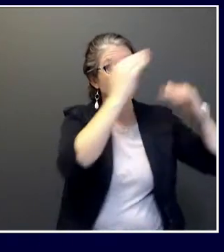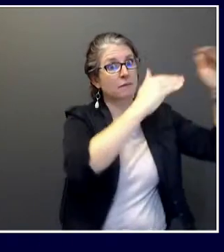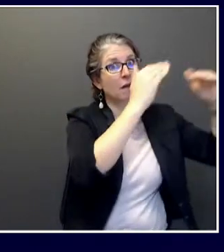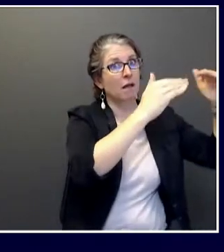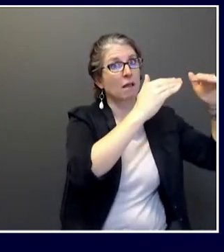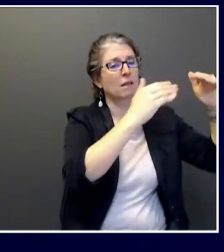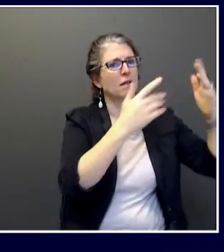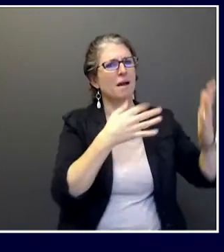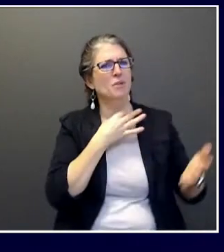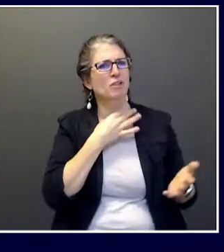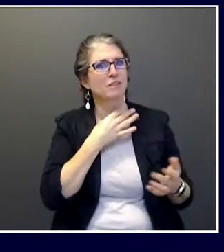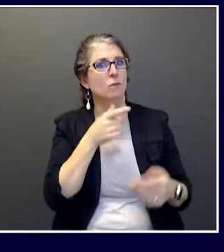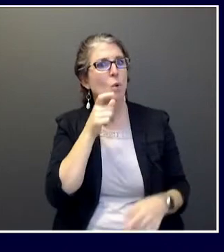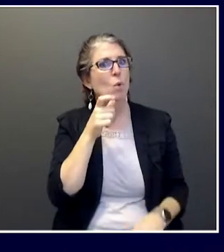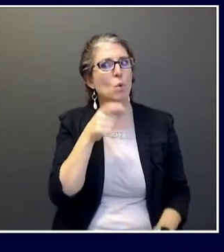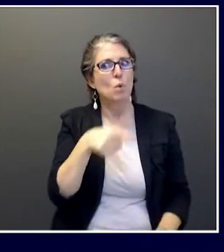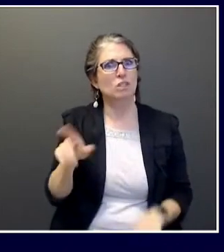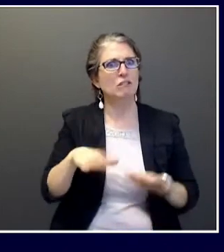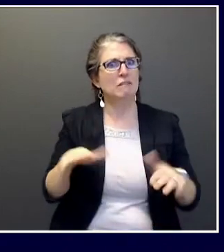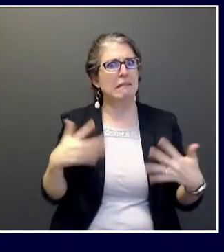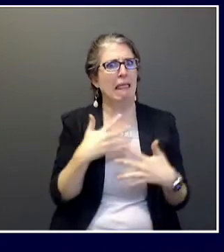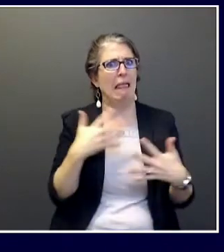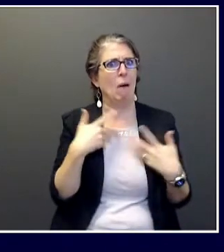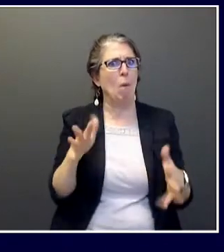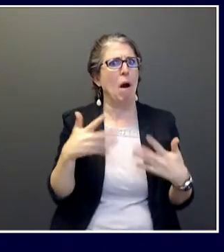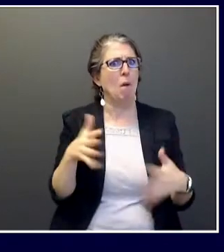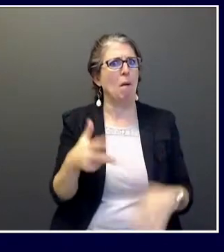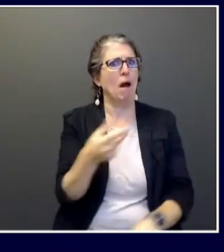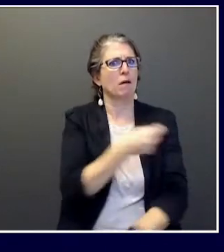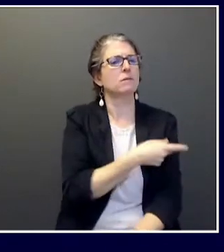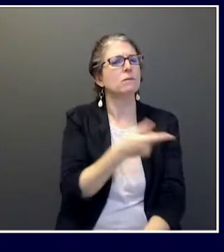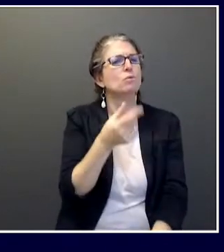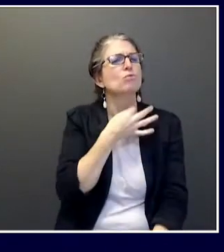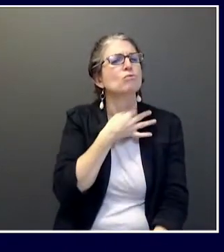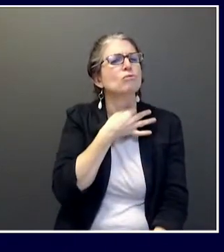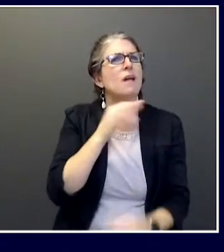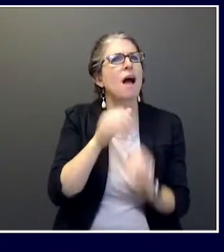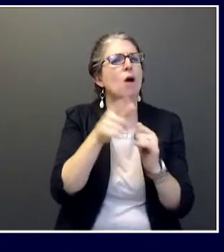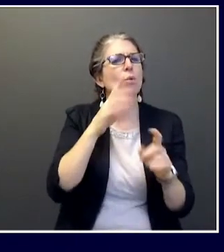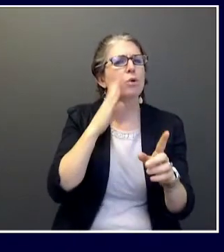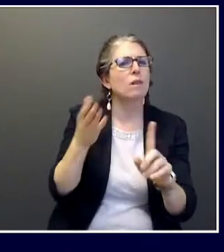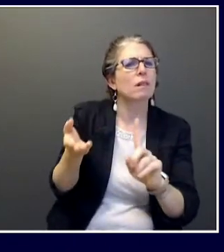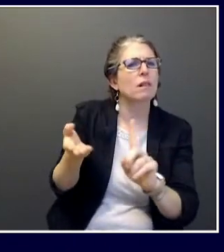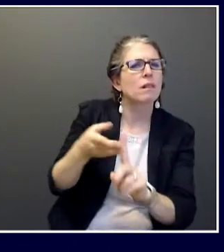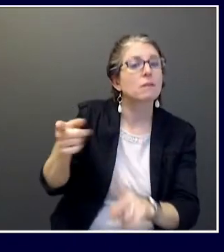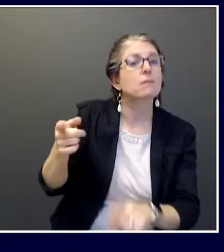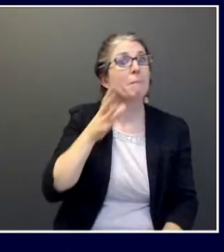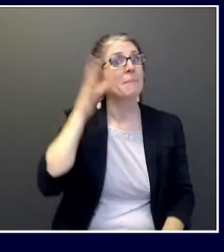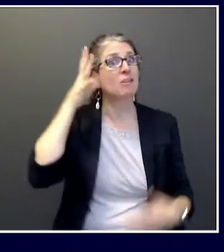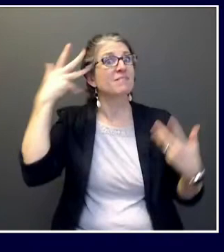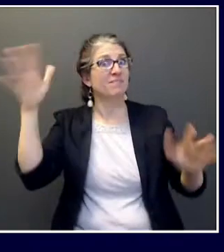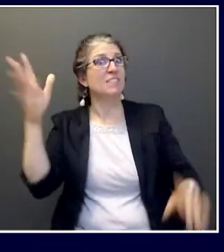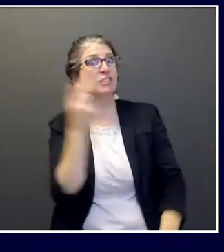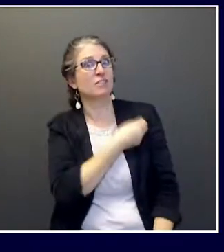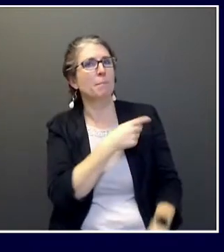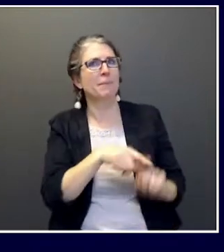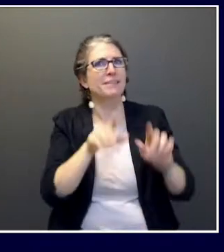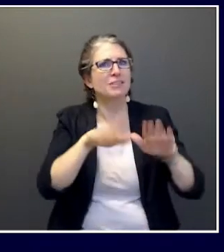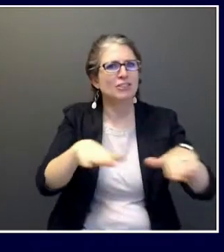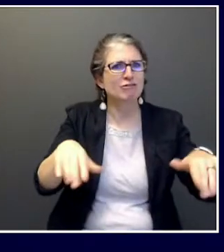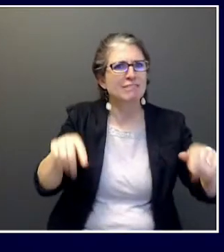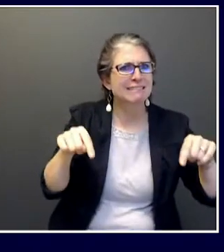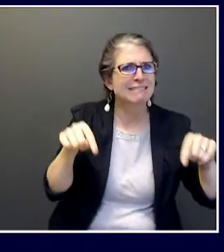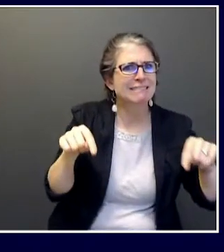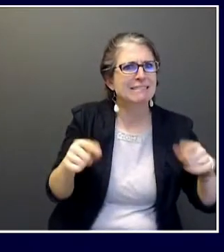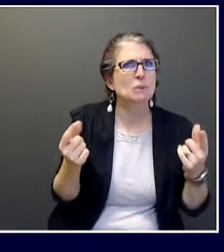parents, even many parents who've gotten the vaccines themselves, who are still a little bit reluctant or hesitant to say, I want